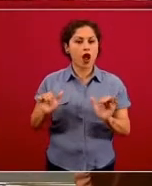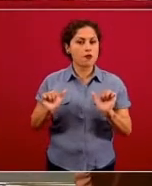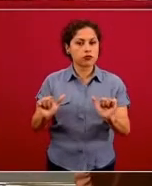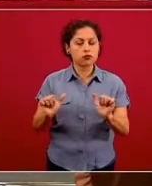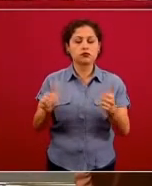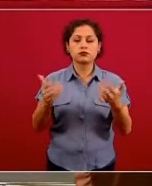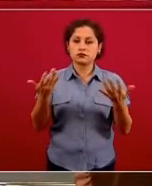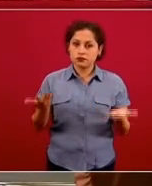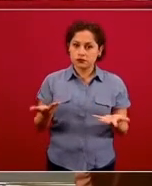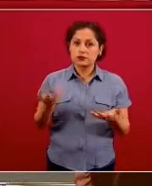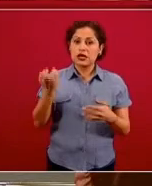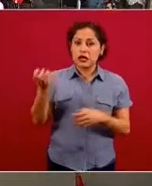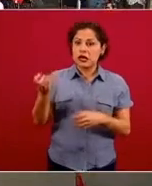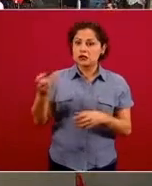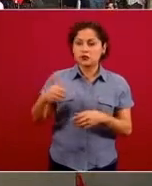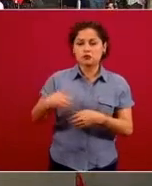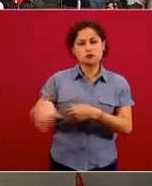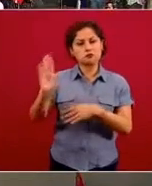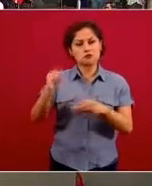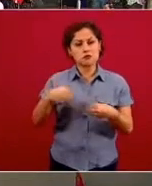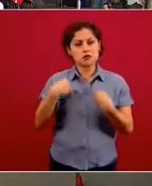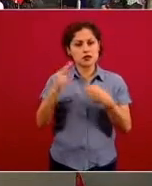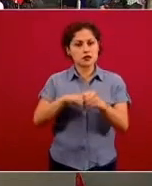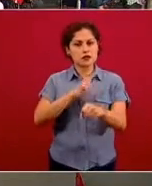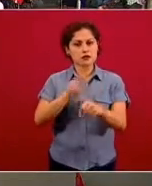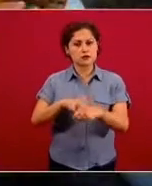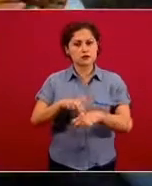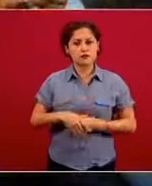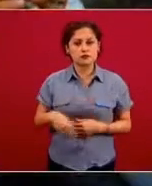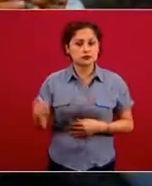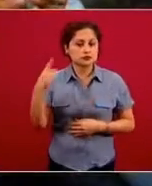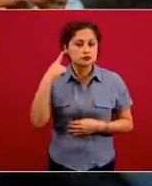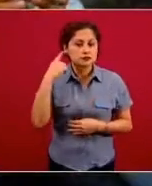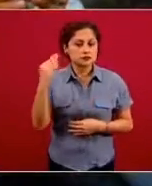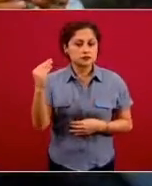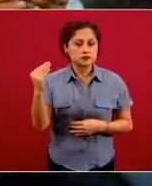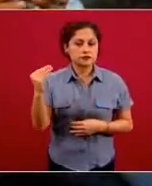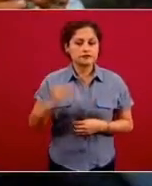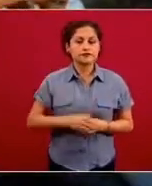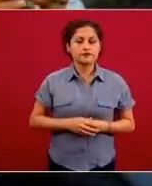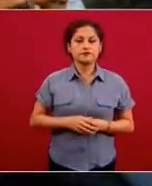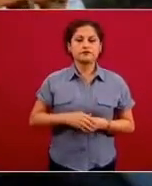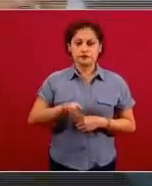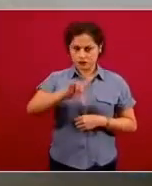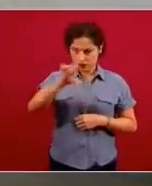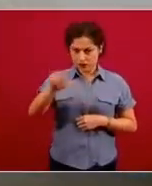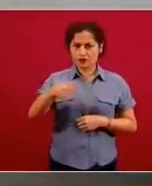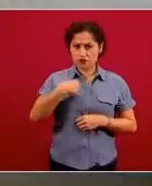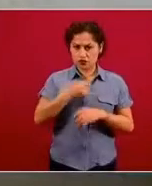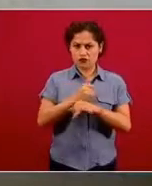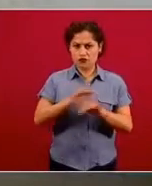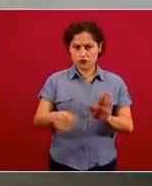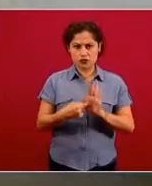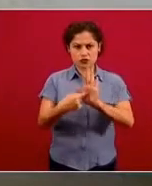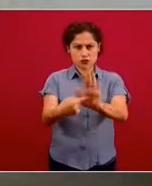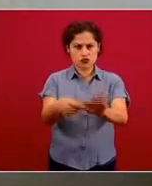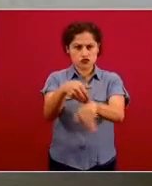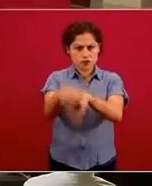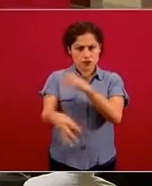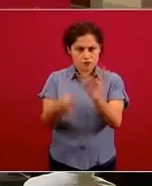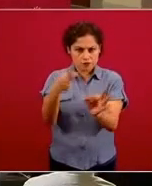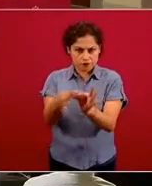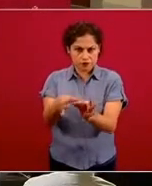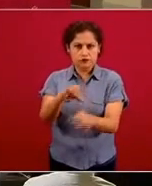they still have managed to recover. And they've still gone back to a normal life. Can you tell us how many